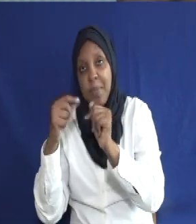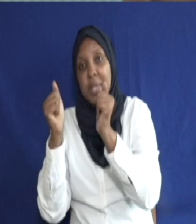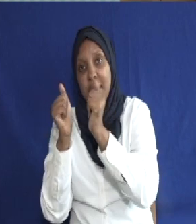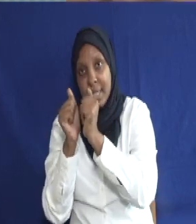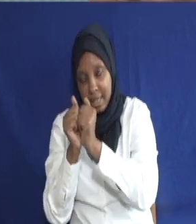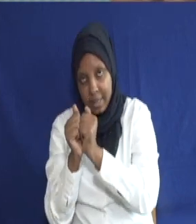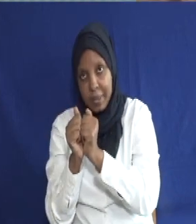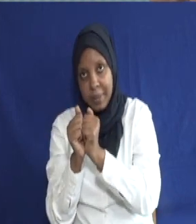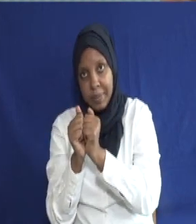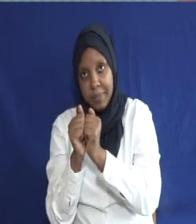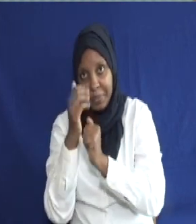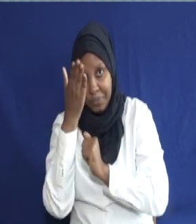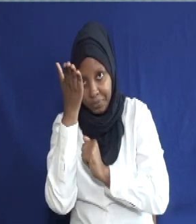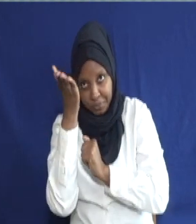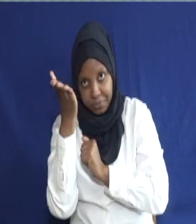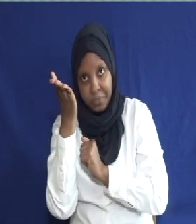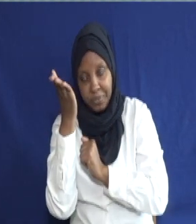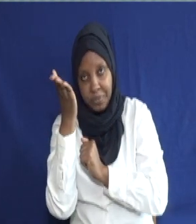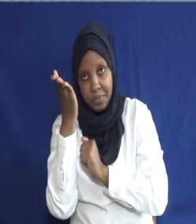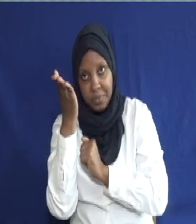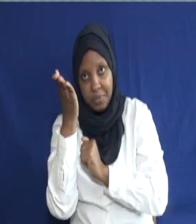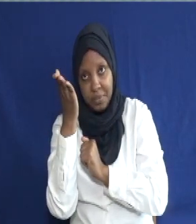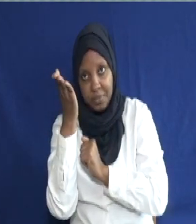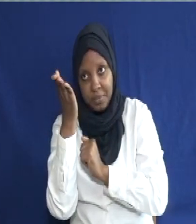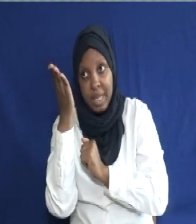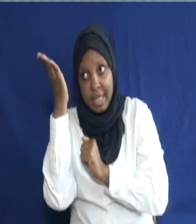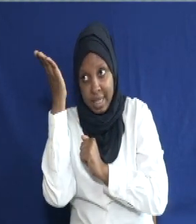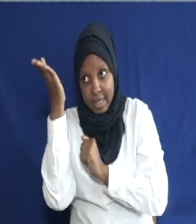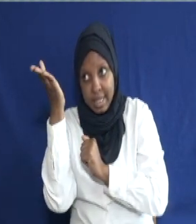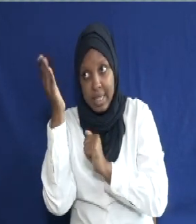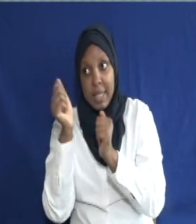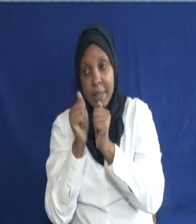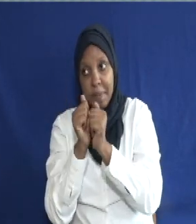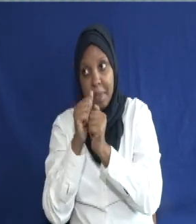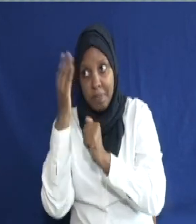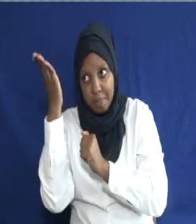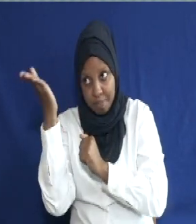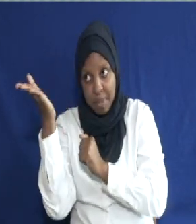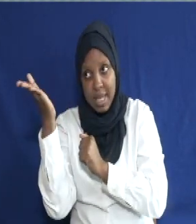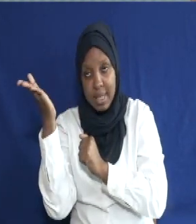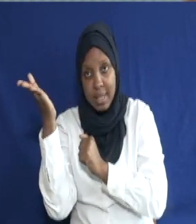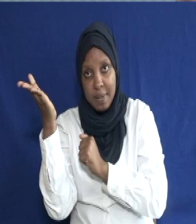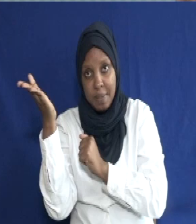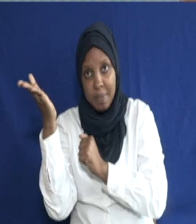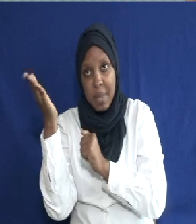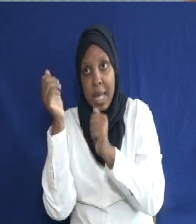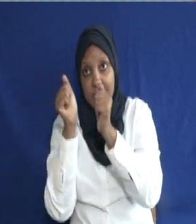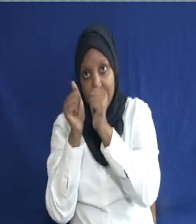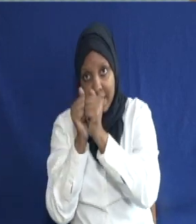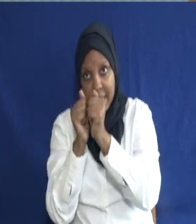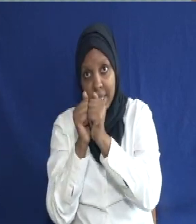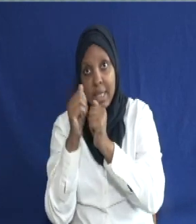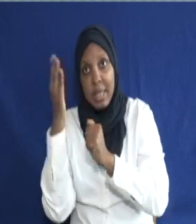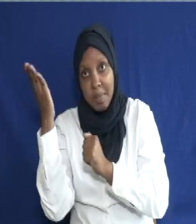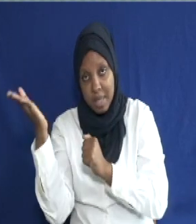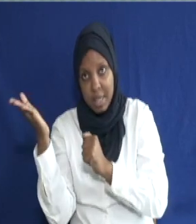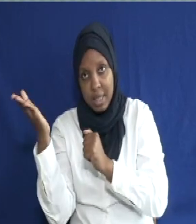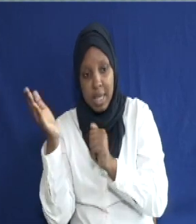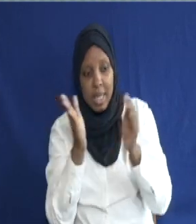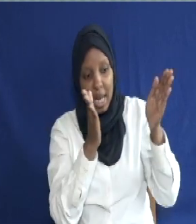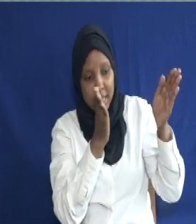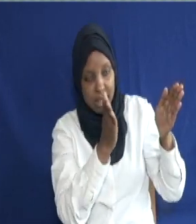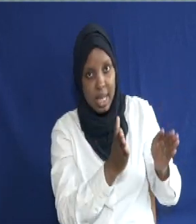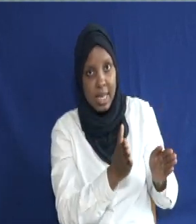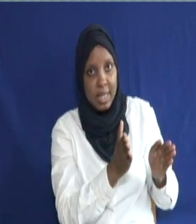So here we have a base which is 10 here. The base is 10, and on the other side the